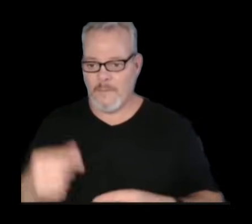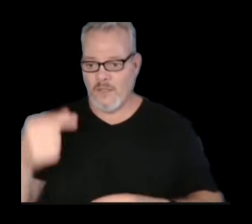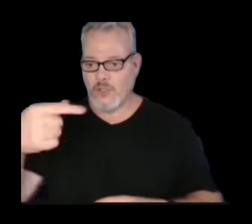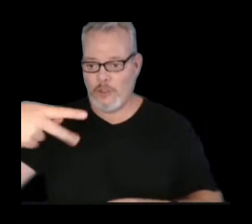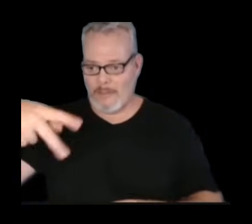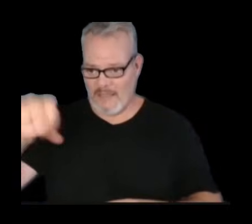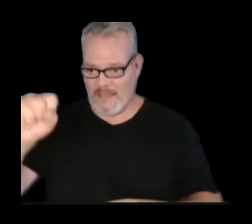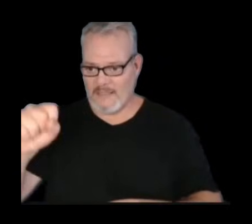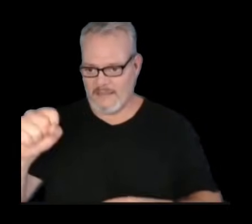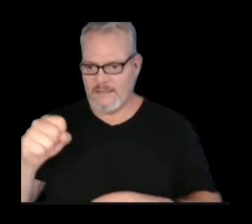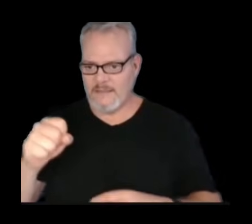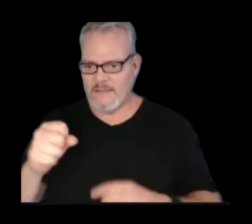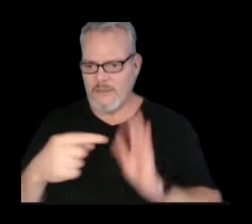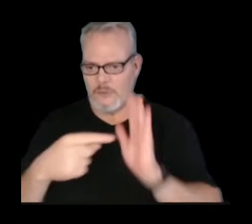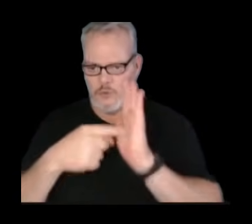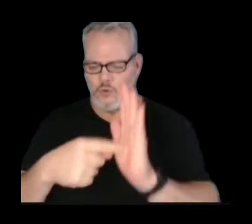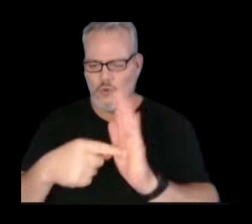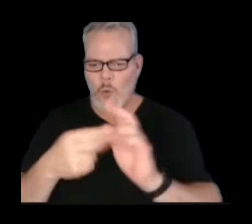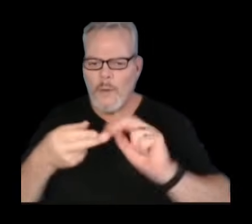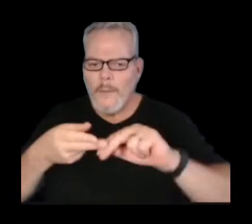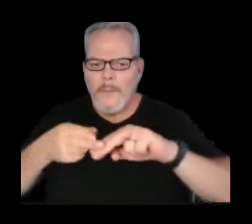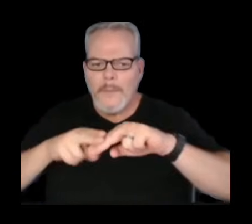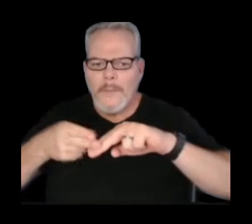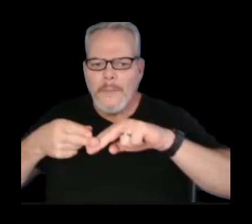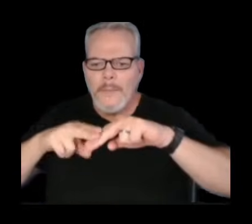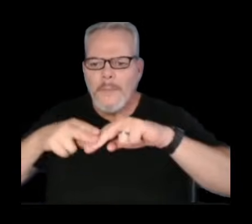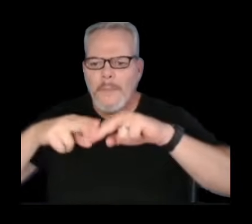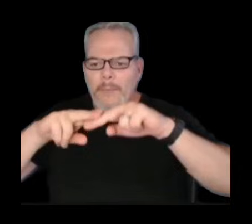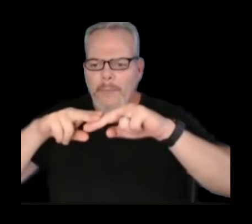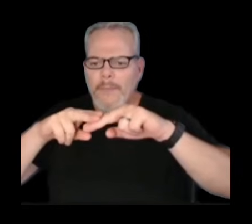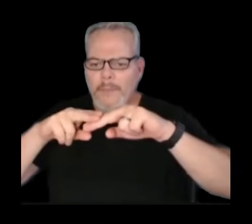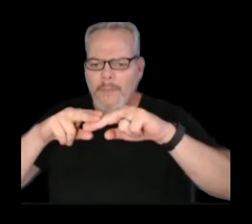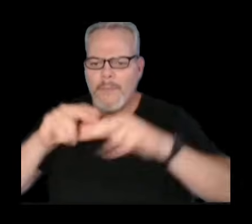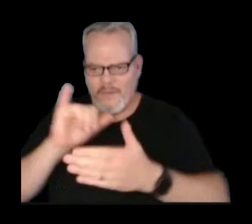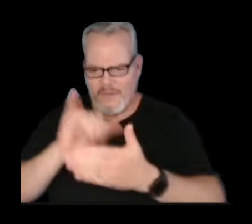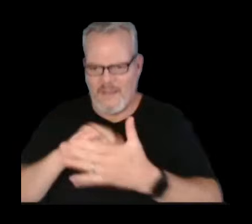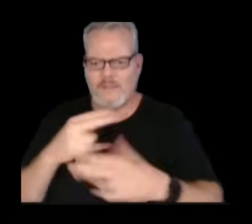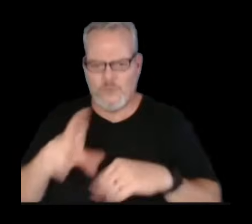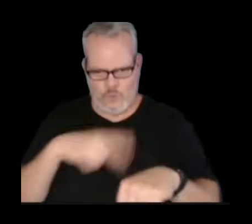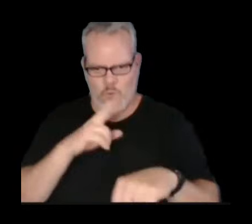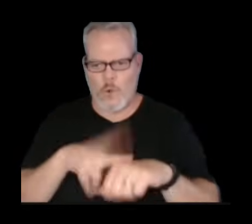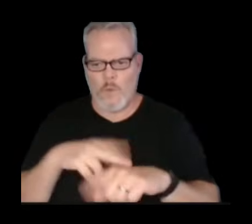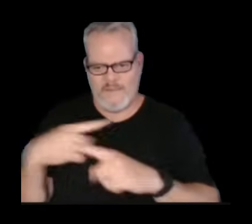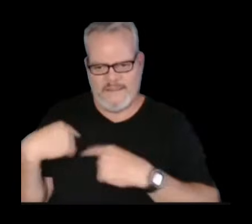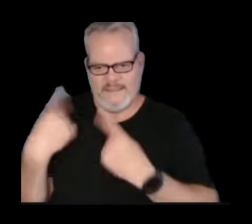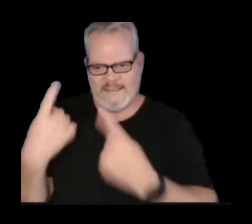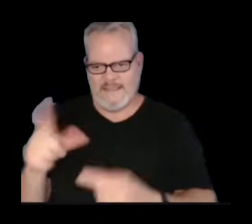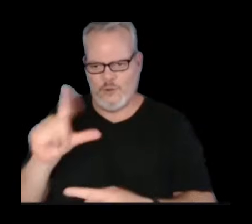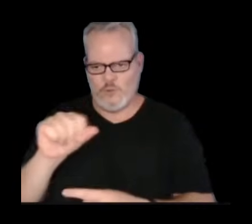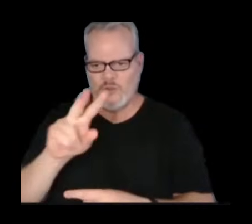inflation, which is normal as a volcano recovers from its 2022 eruption and magma replenishes the system.